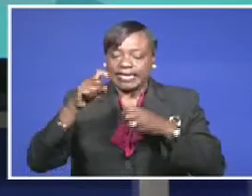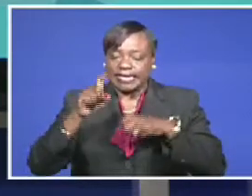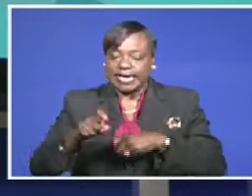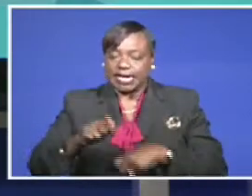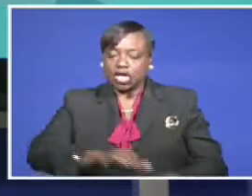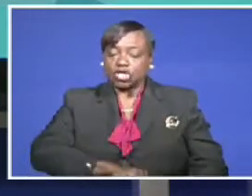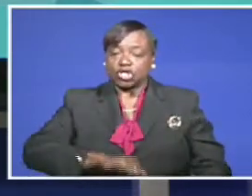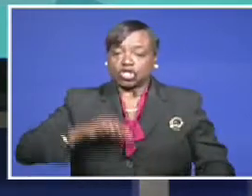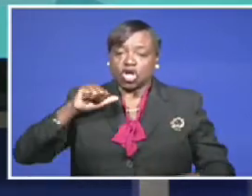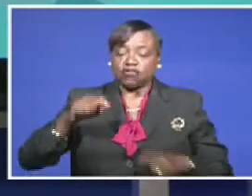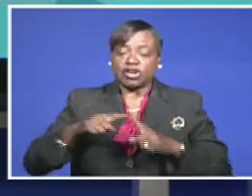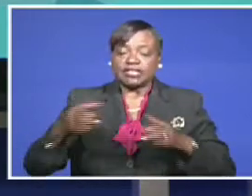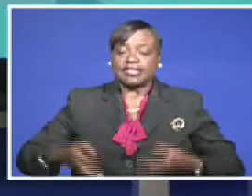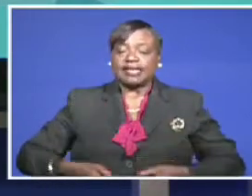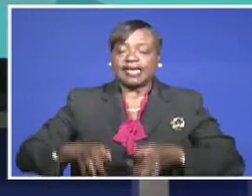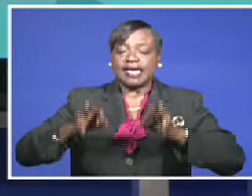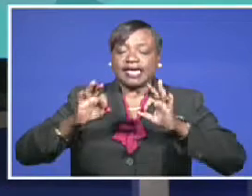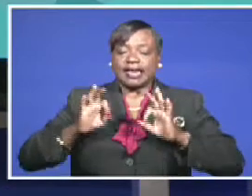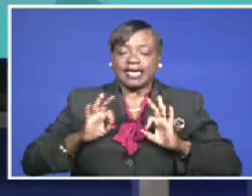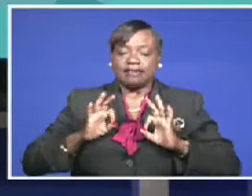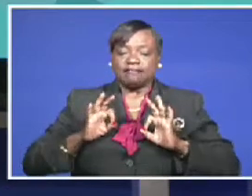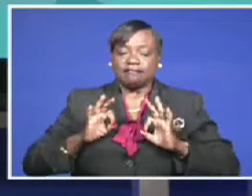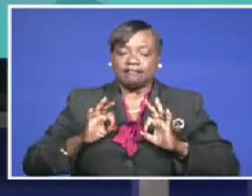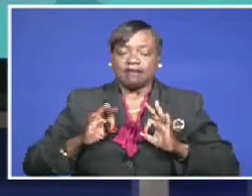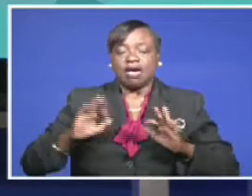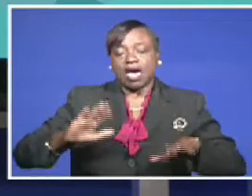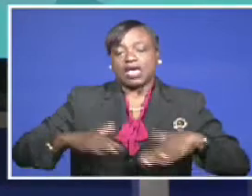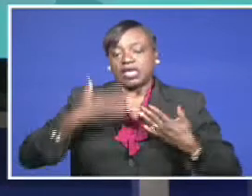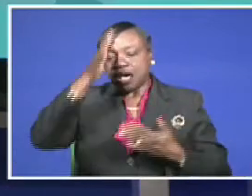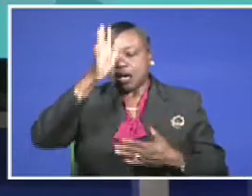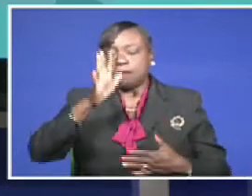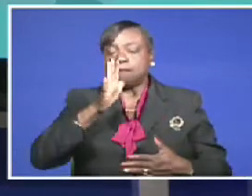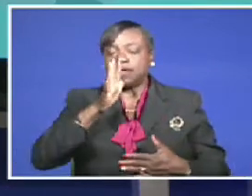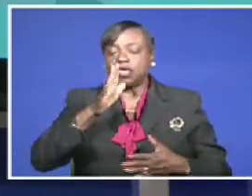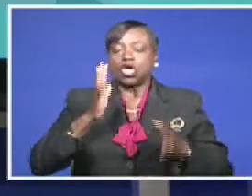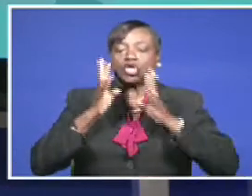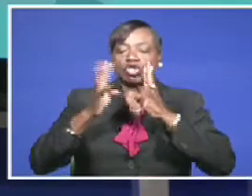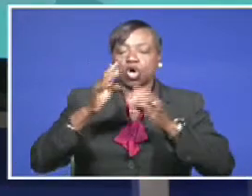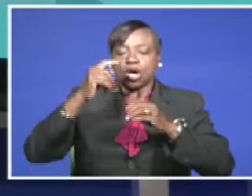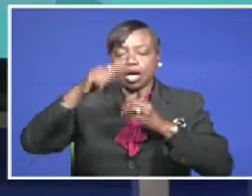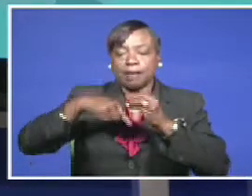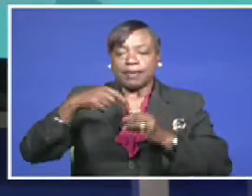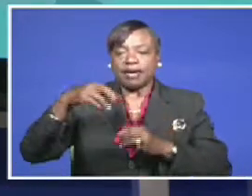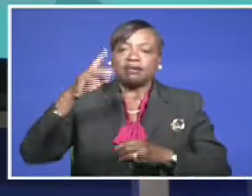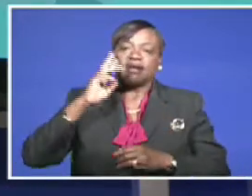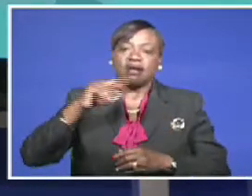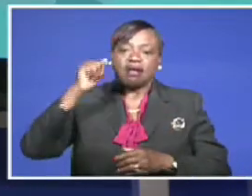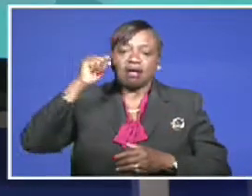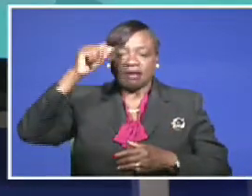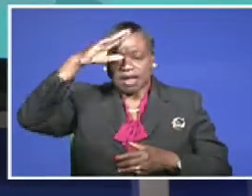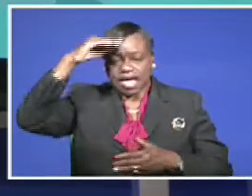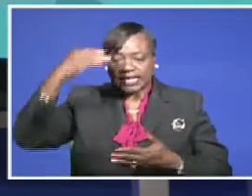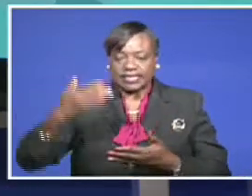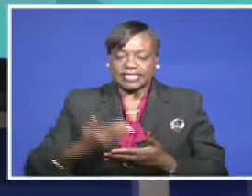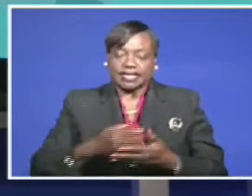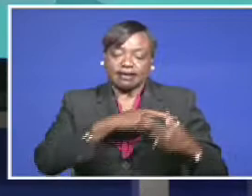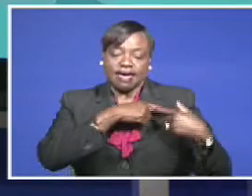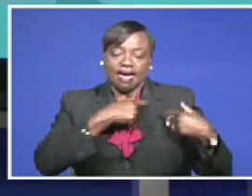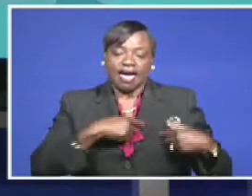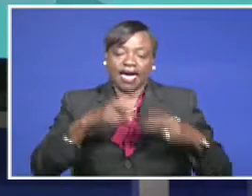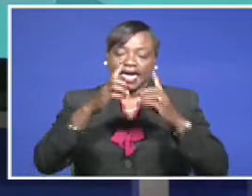Well, in this Matters of the Heart series, a young mother talks about her son's heart diagnosis, surgery, and his road to